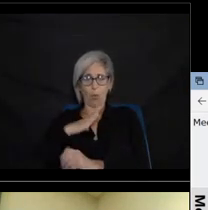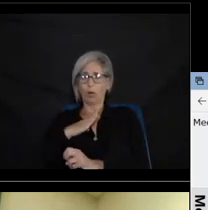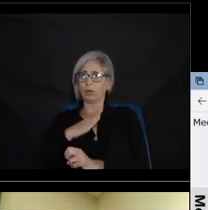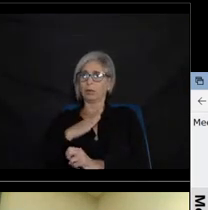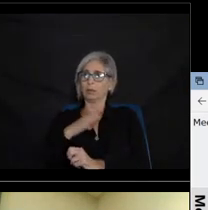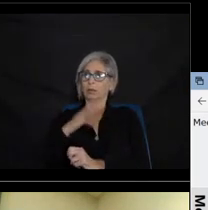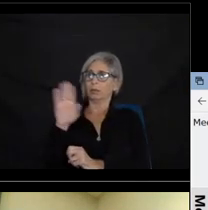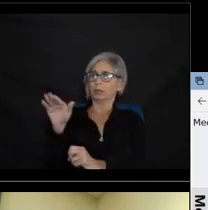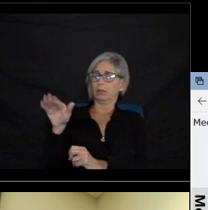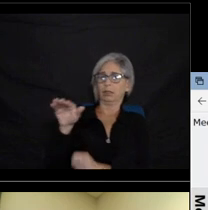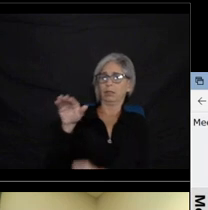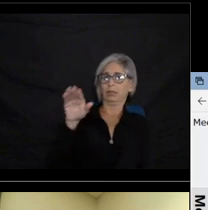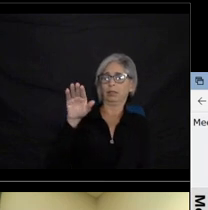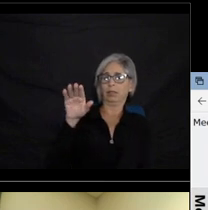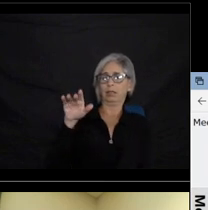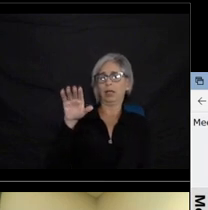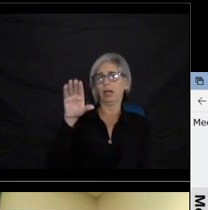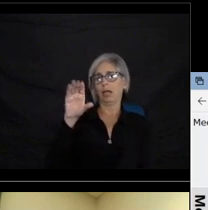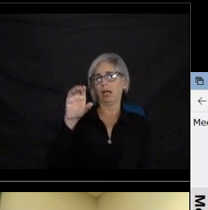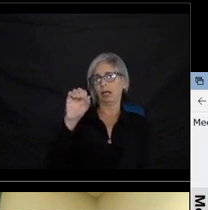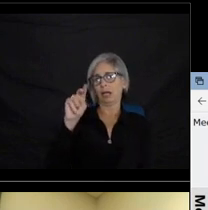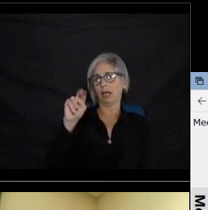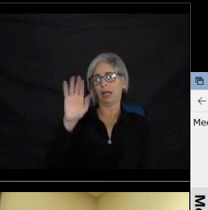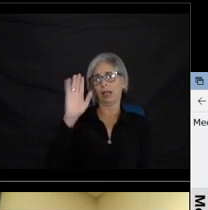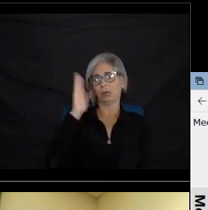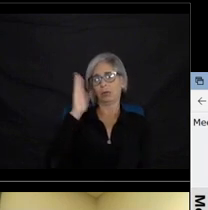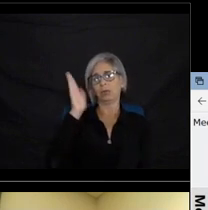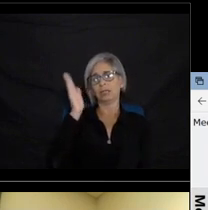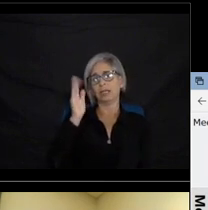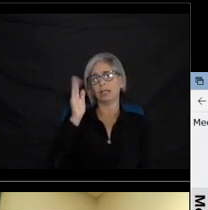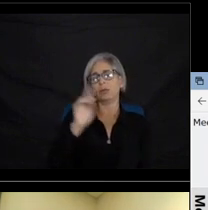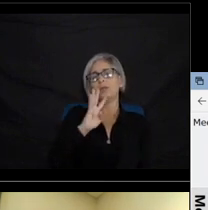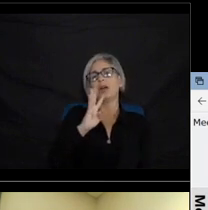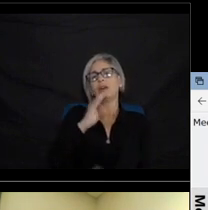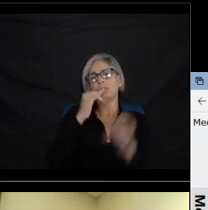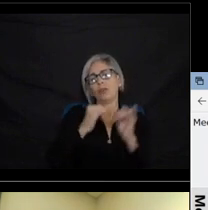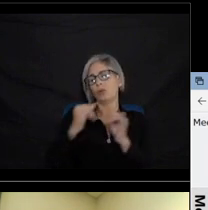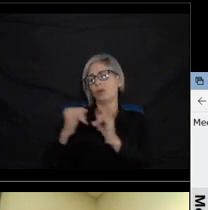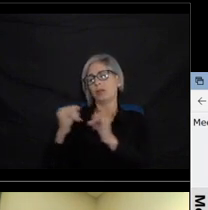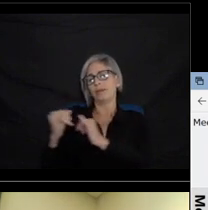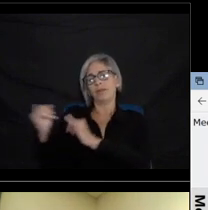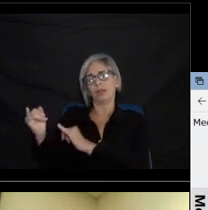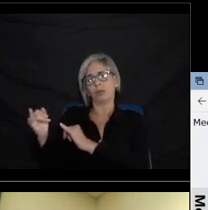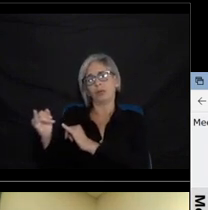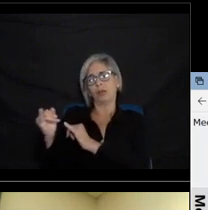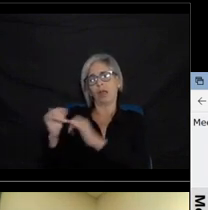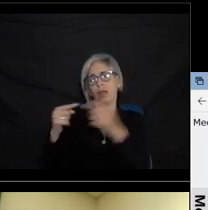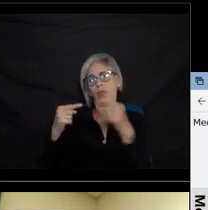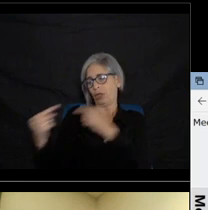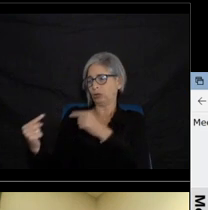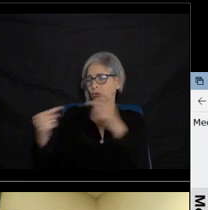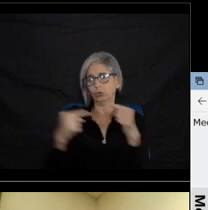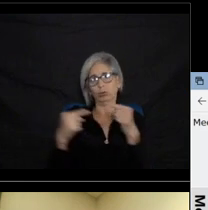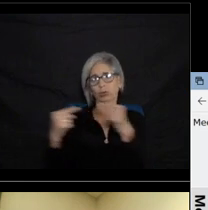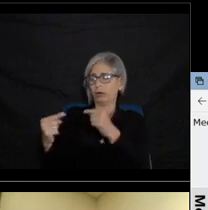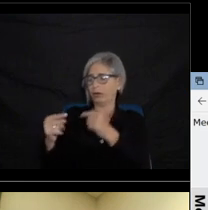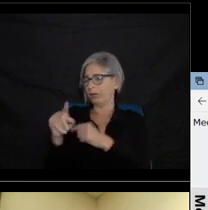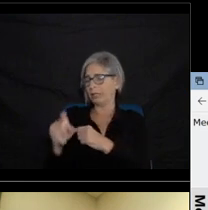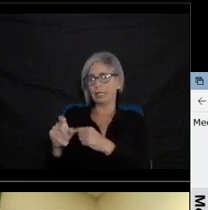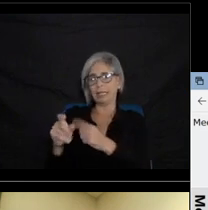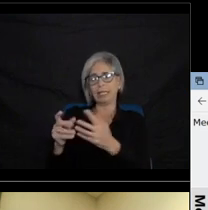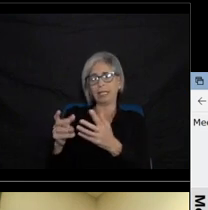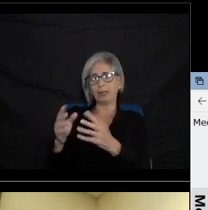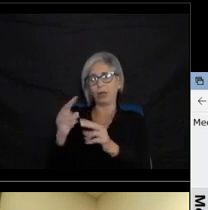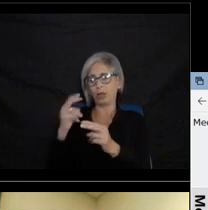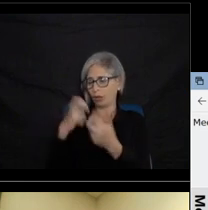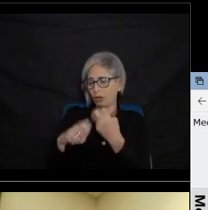Mayor, Colin's going to present this item. We've spoken to each of you individually and the struggles and the need to take a real